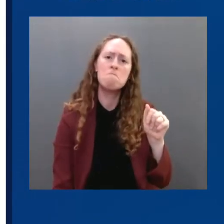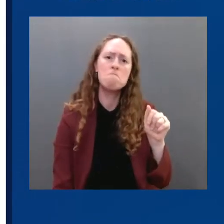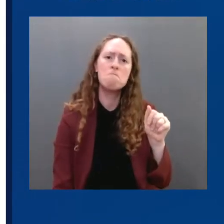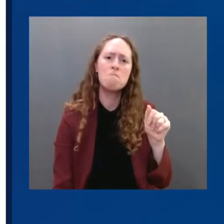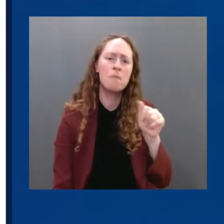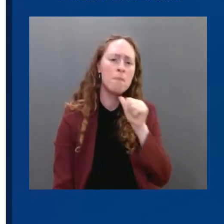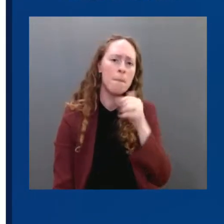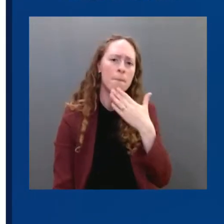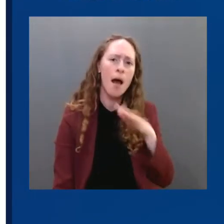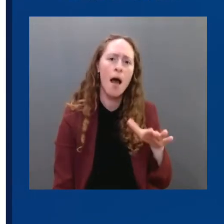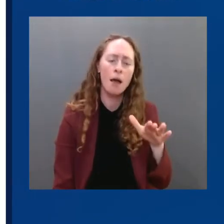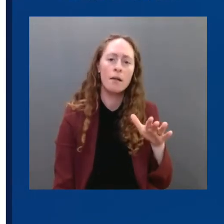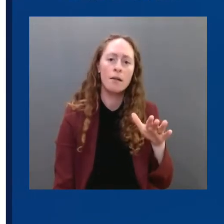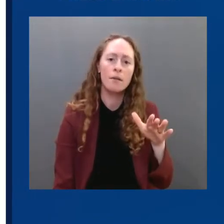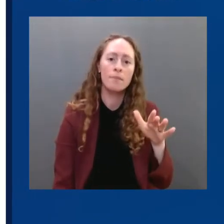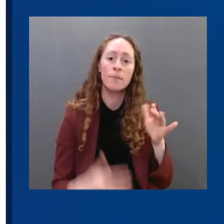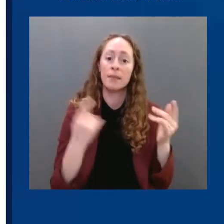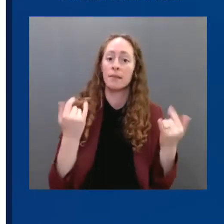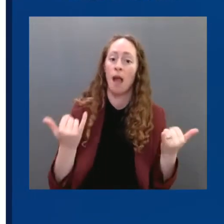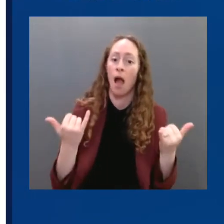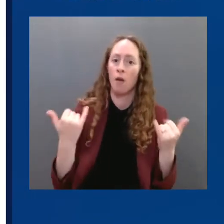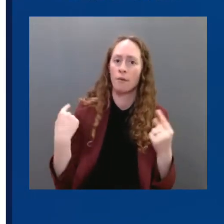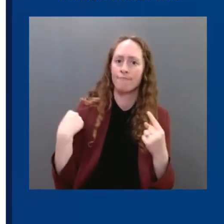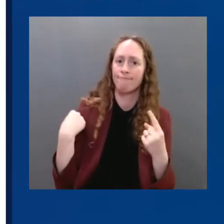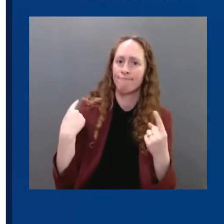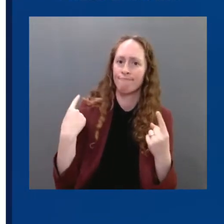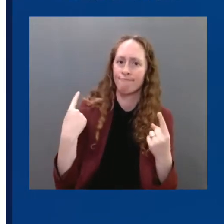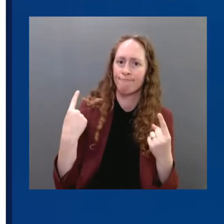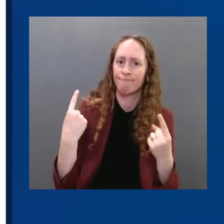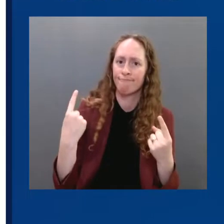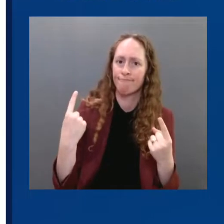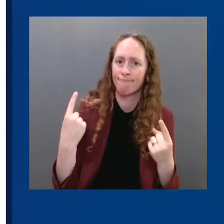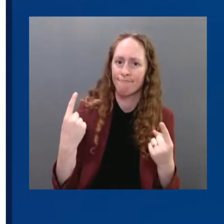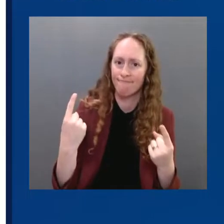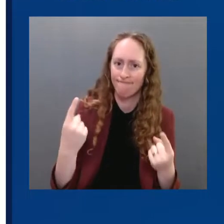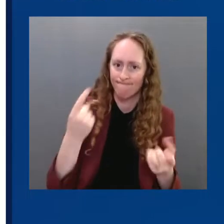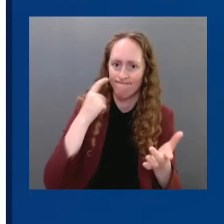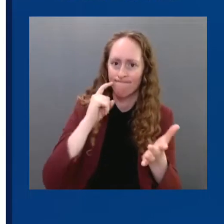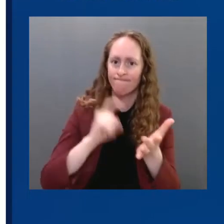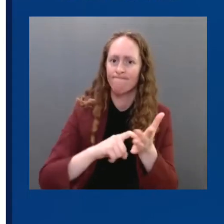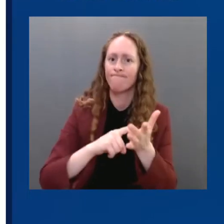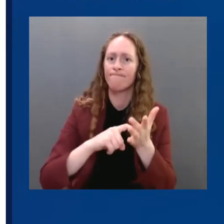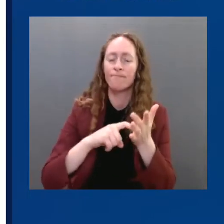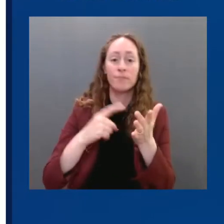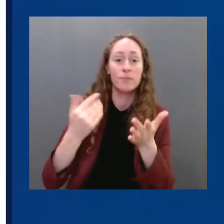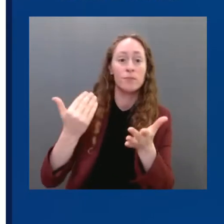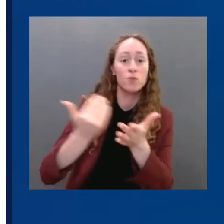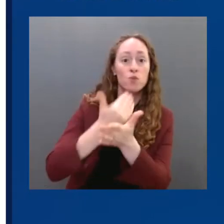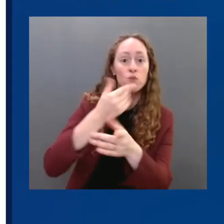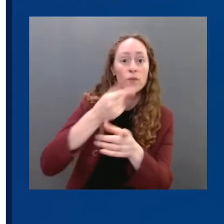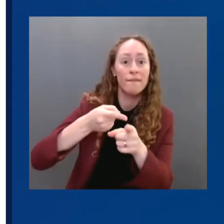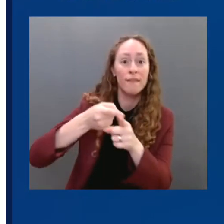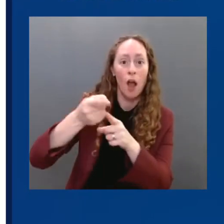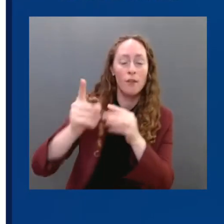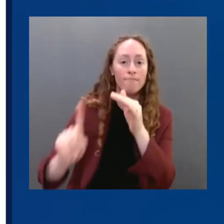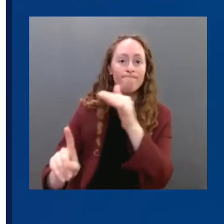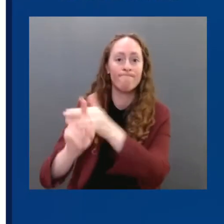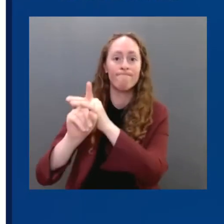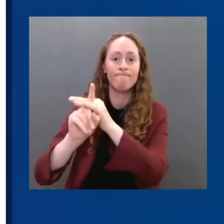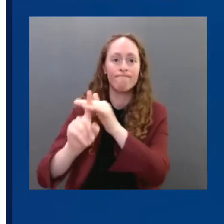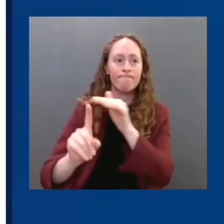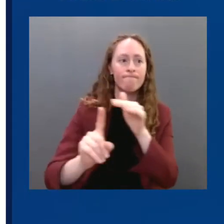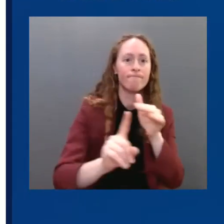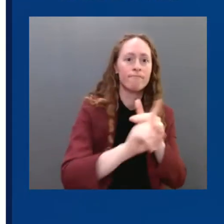successive variant have a bit of a transmission advantage over the prior one. And right now we're